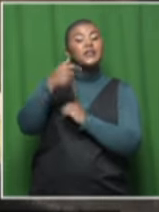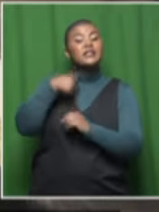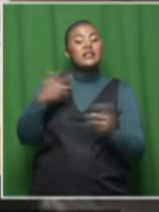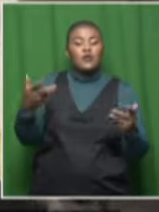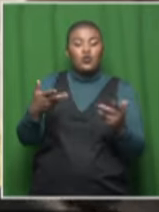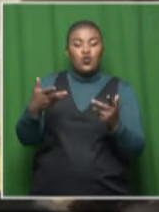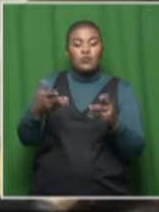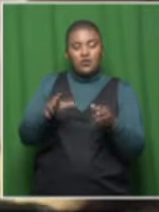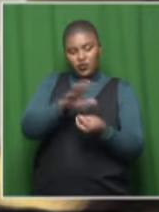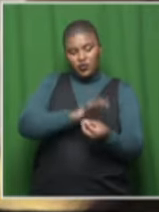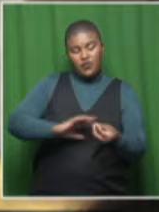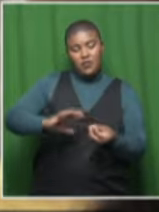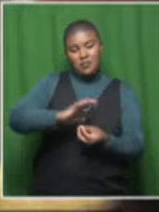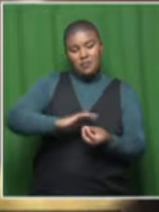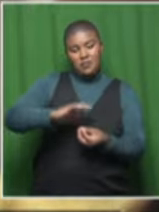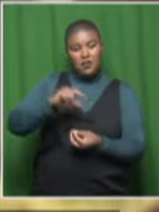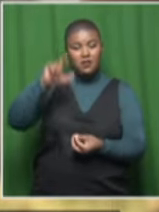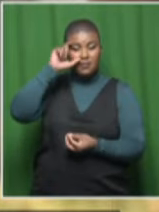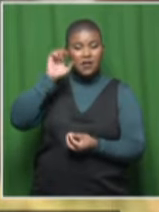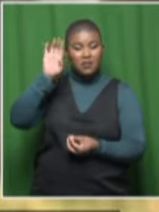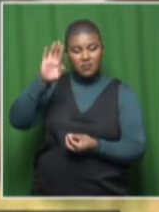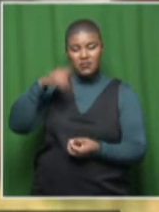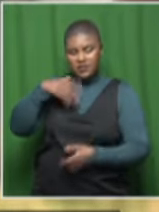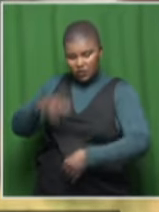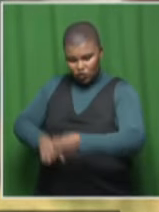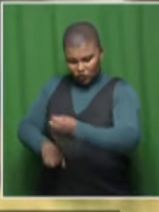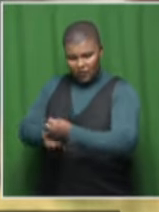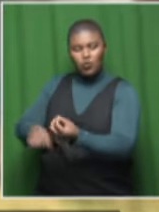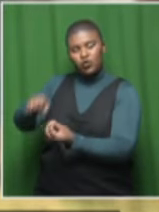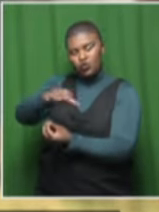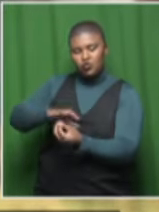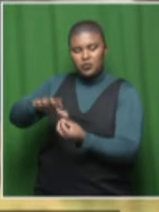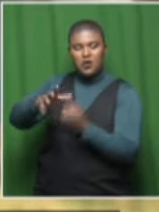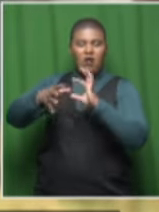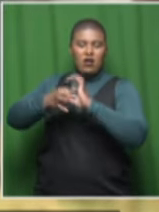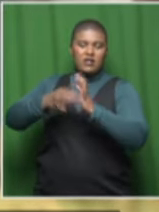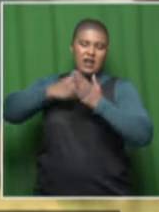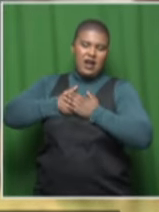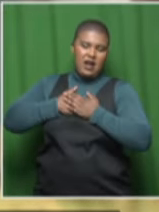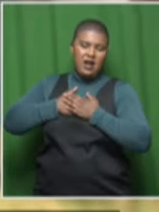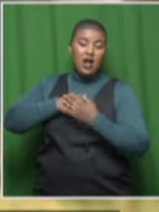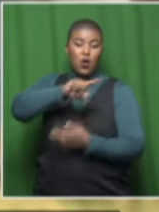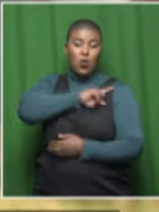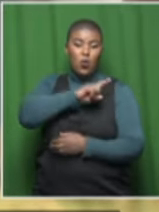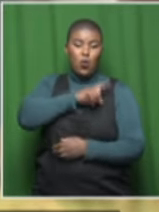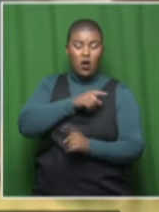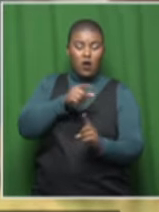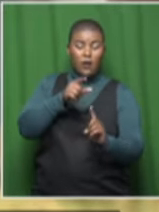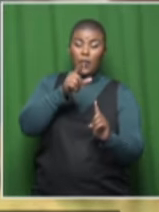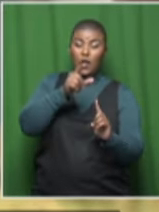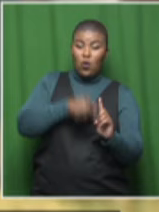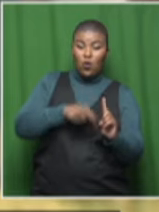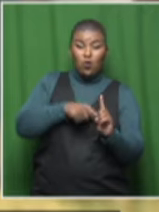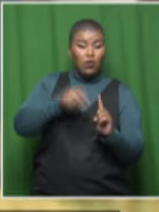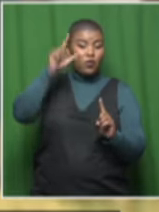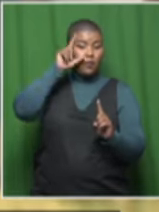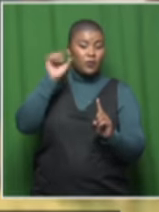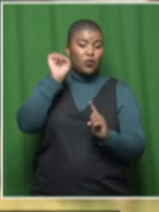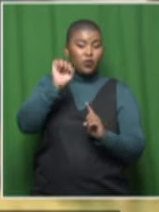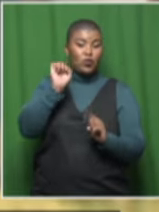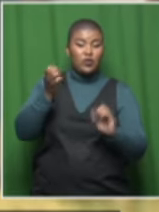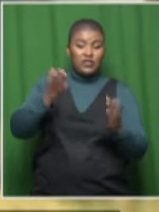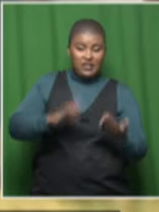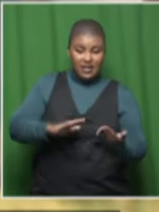ukuzosingatha umndeni wasekhaya, njengoba sishiwe ubaba wethu, okamavane semcakweni uPhungashe,